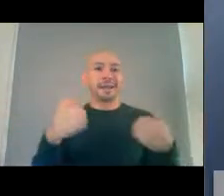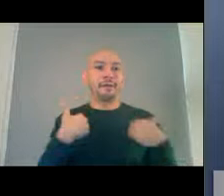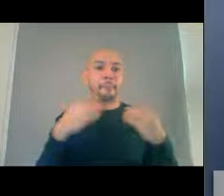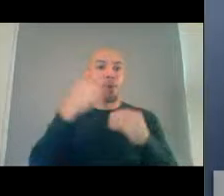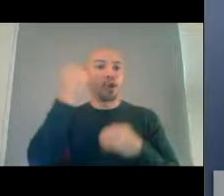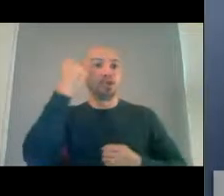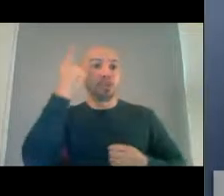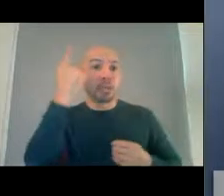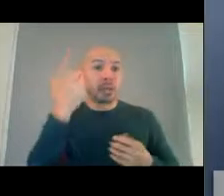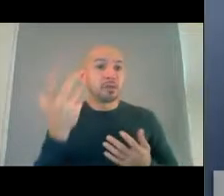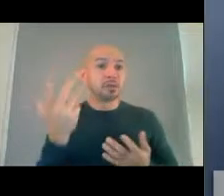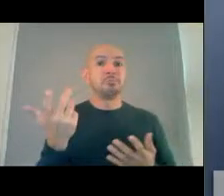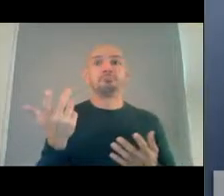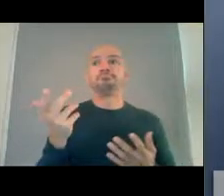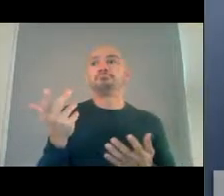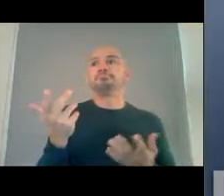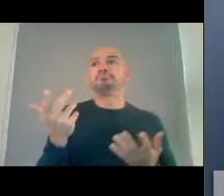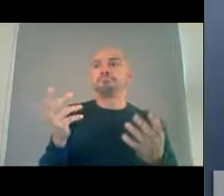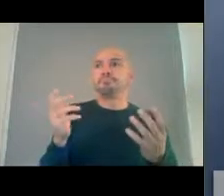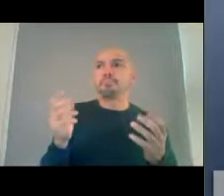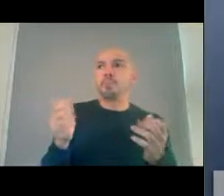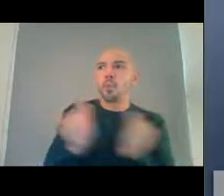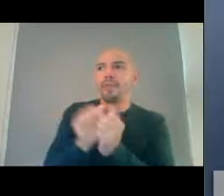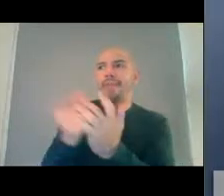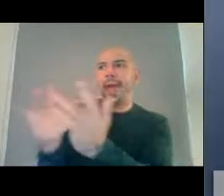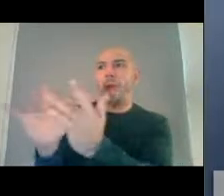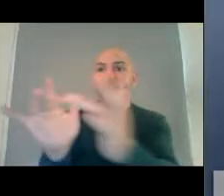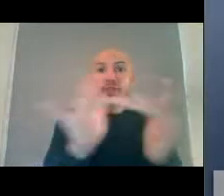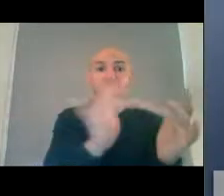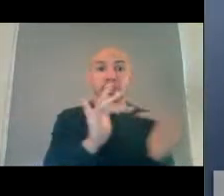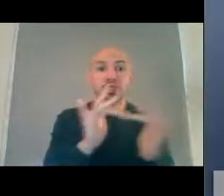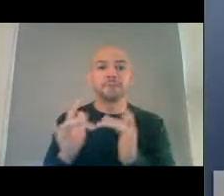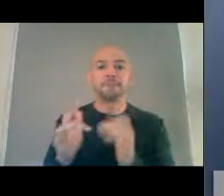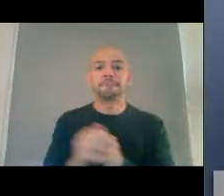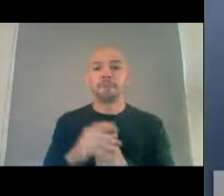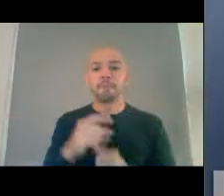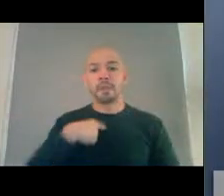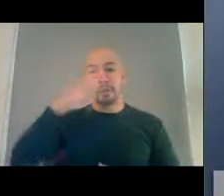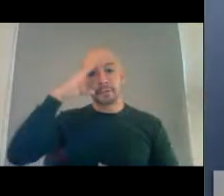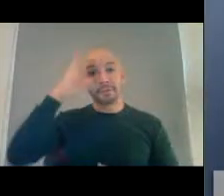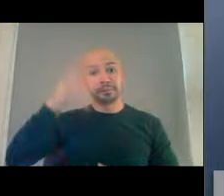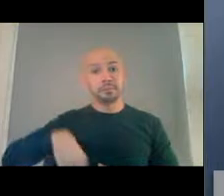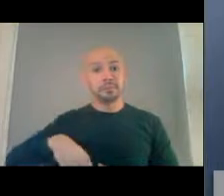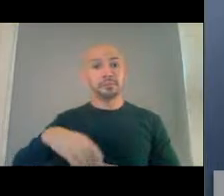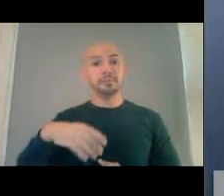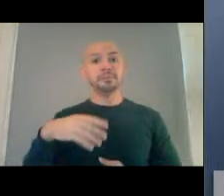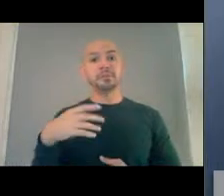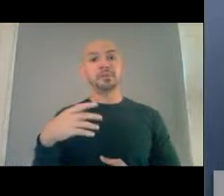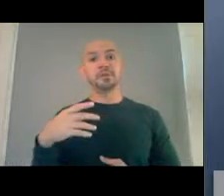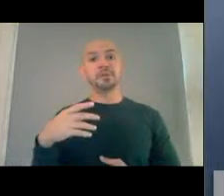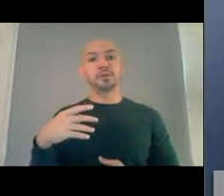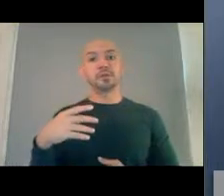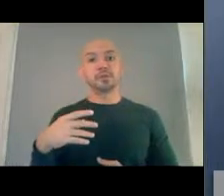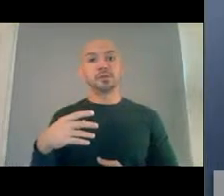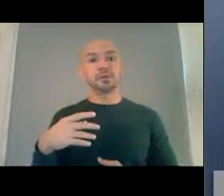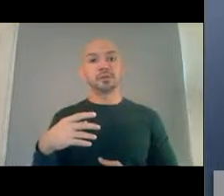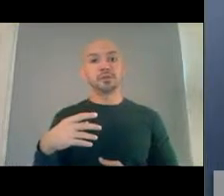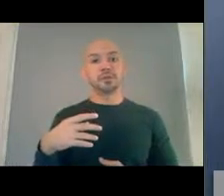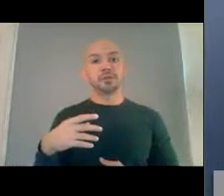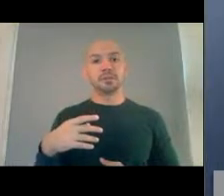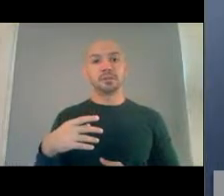to just help us with the outreach that we do um and then i know that this has to go through a couple you know uh various